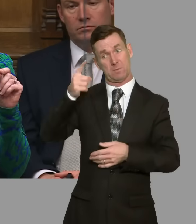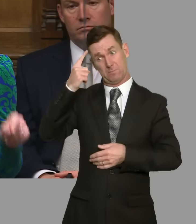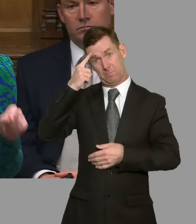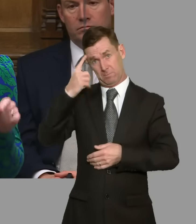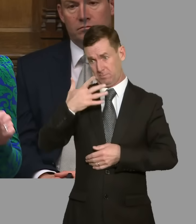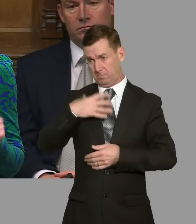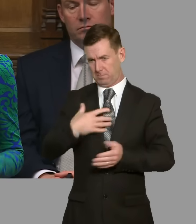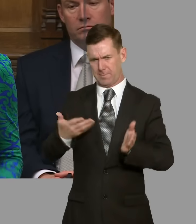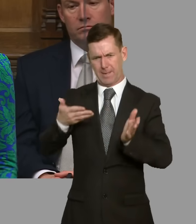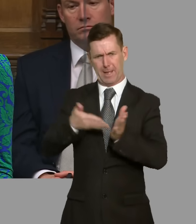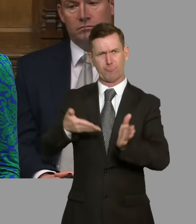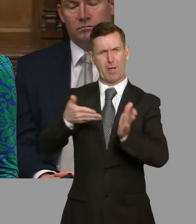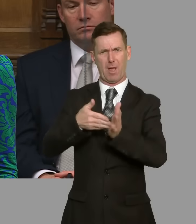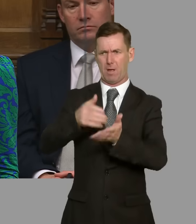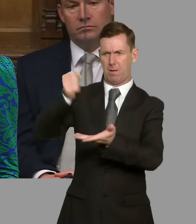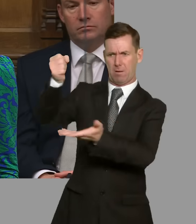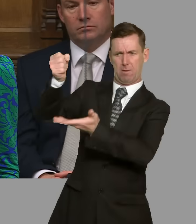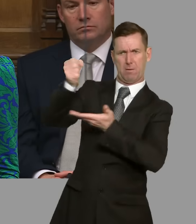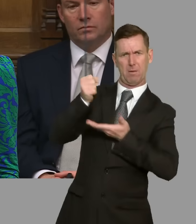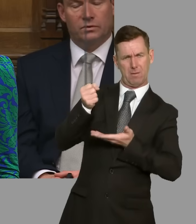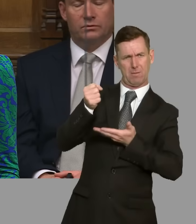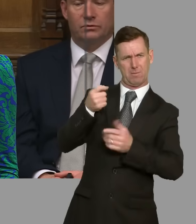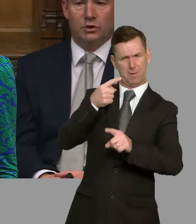spending on his office by